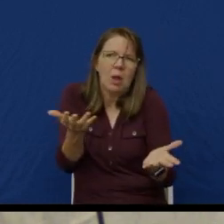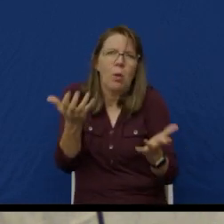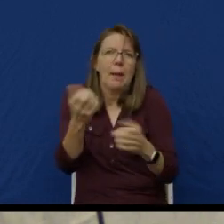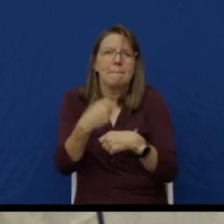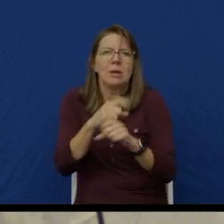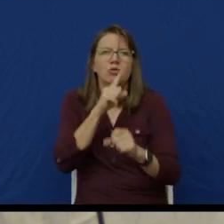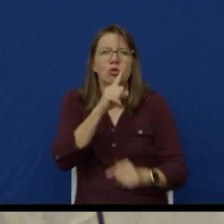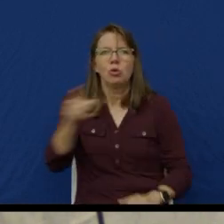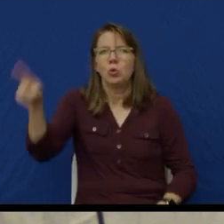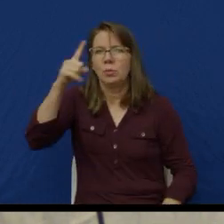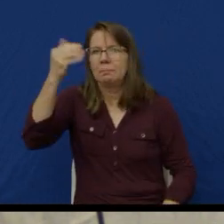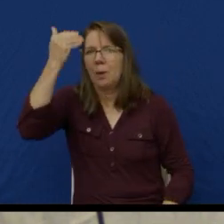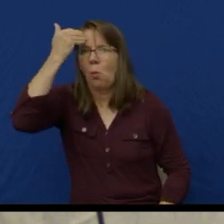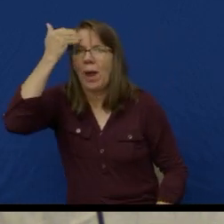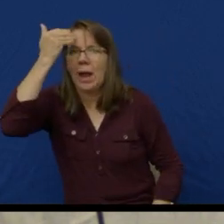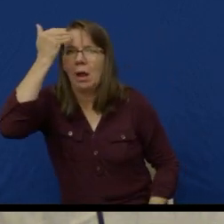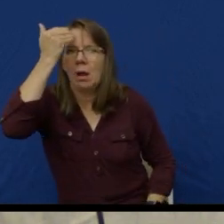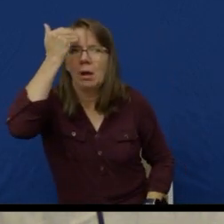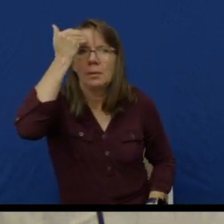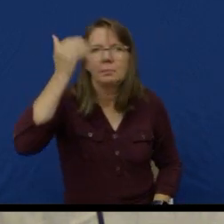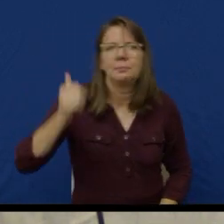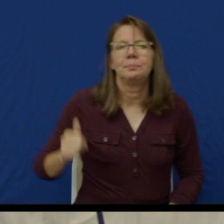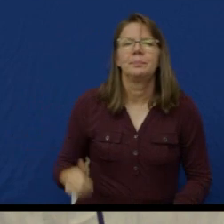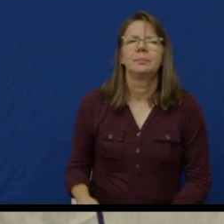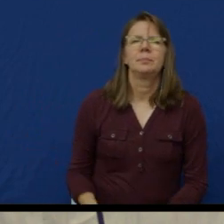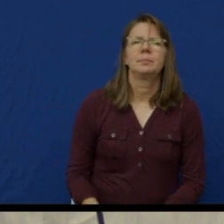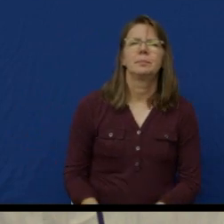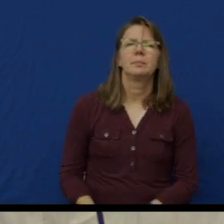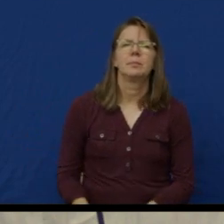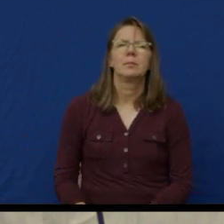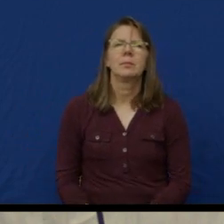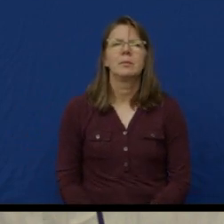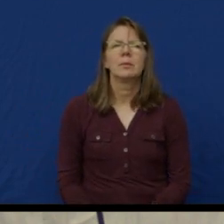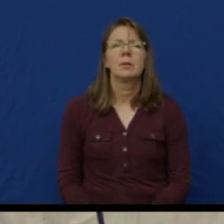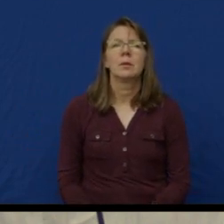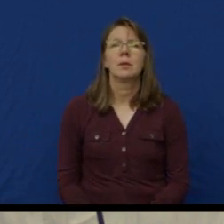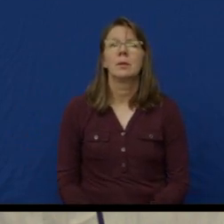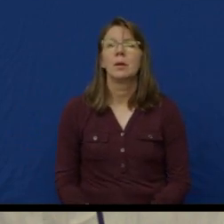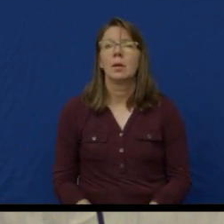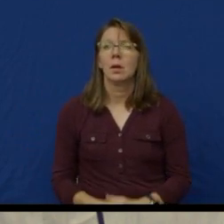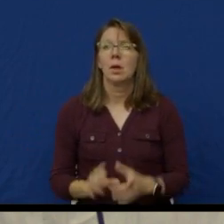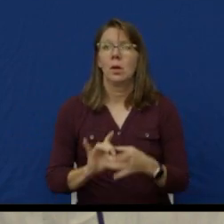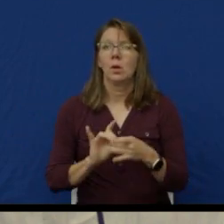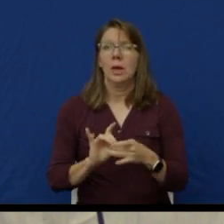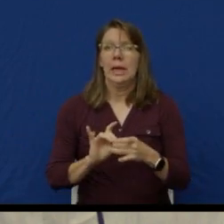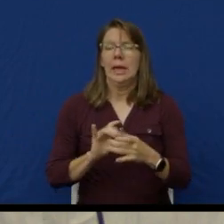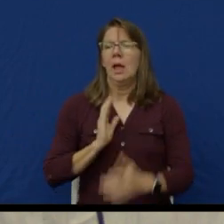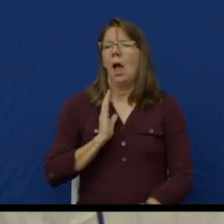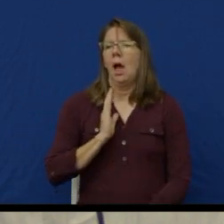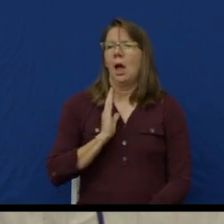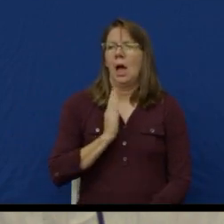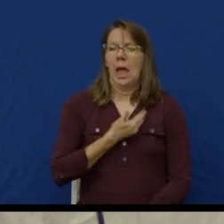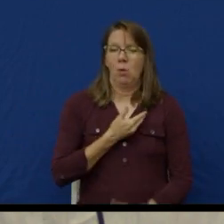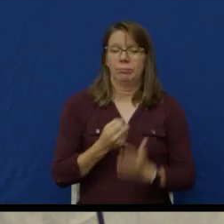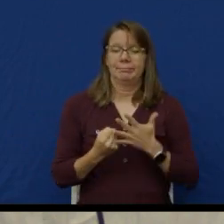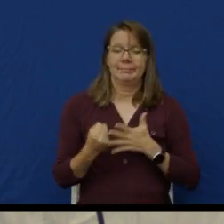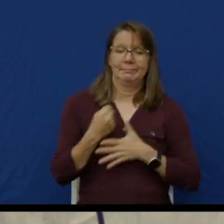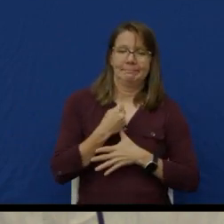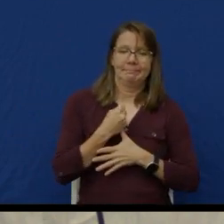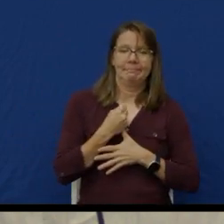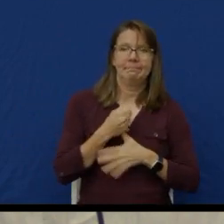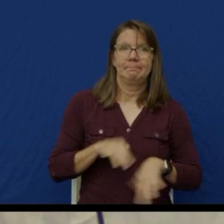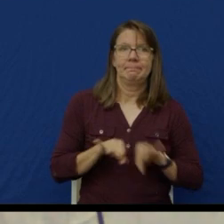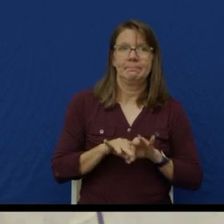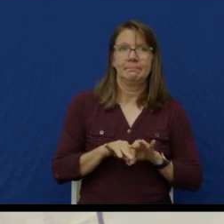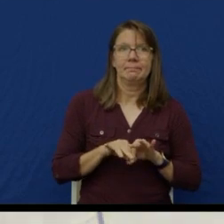aware of those resources before we moved on. So in terms of our priorities,